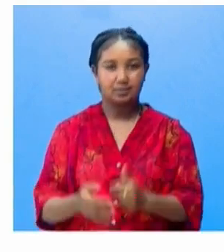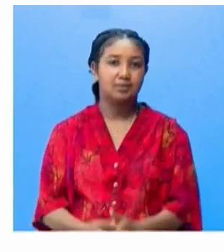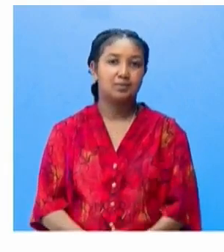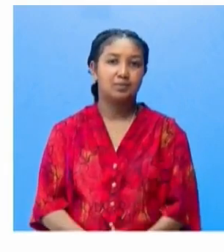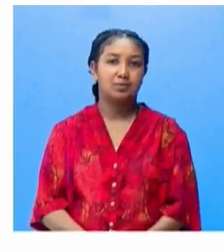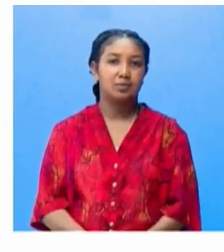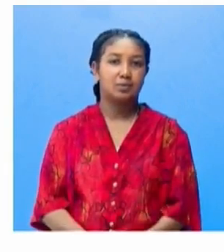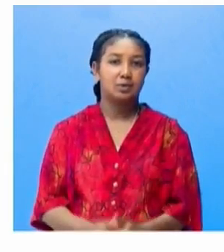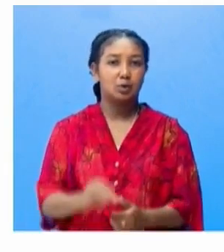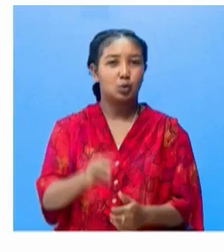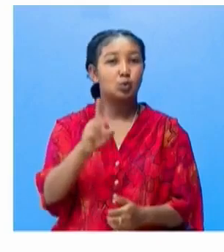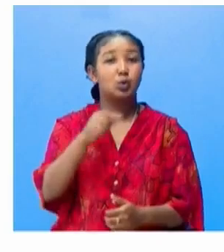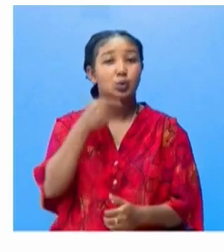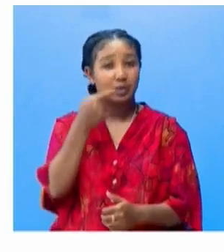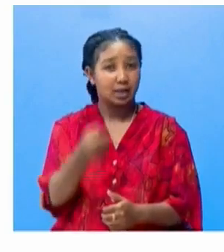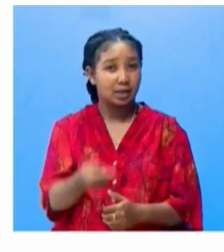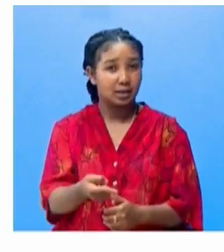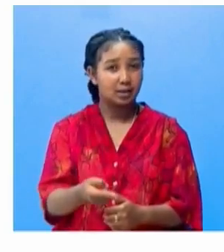Would you say